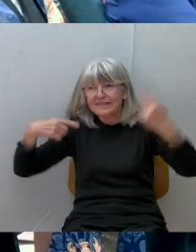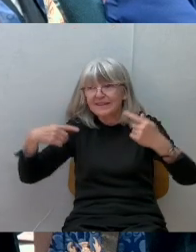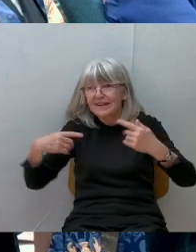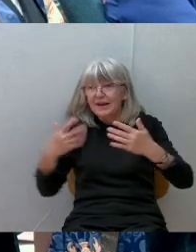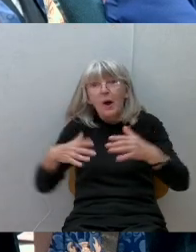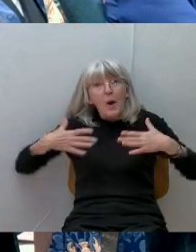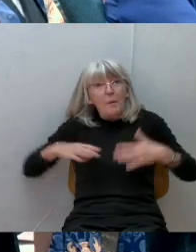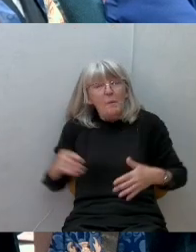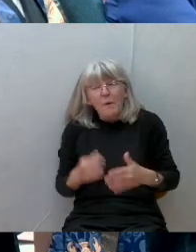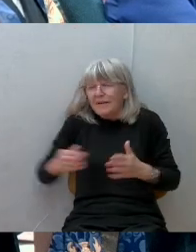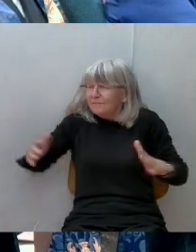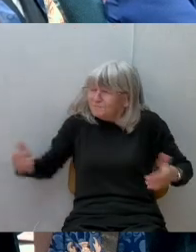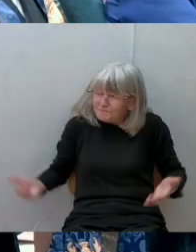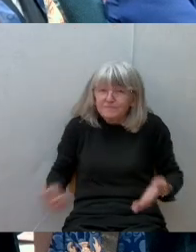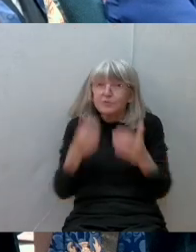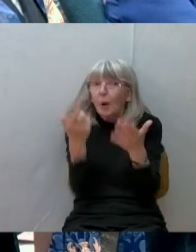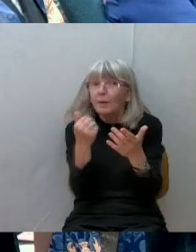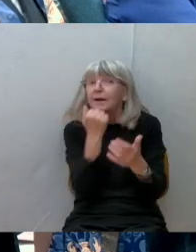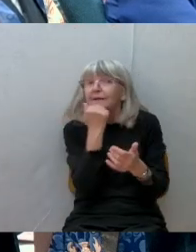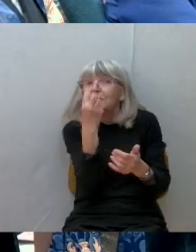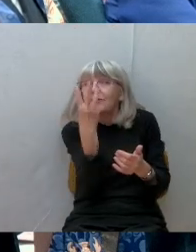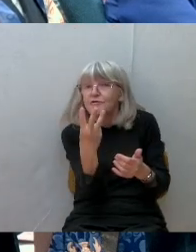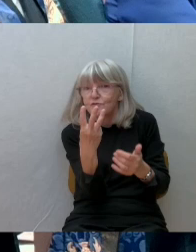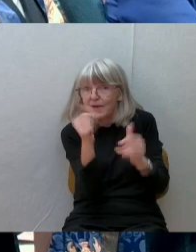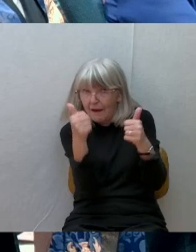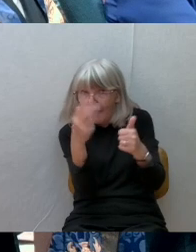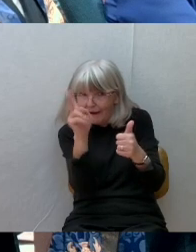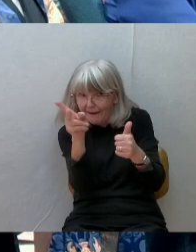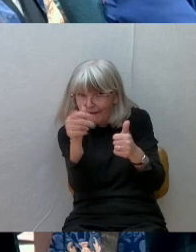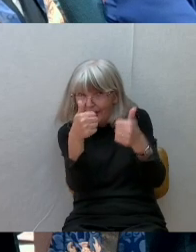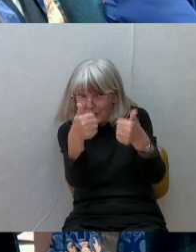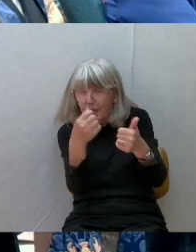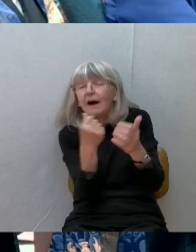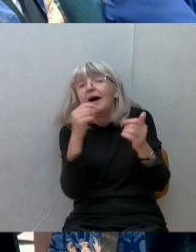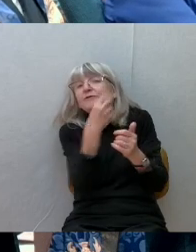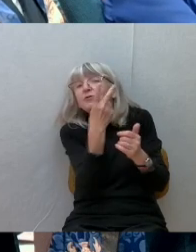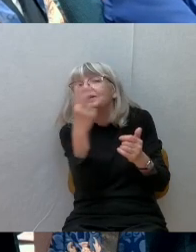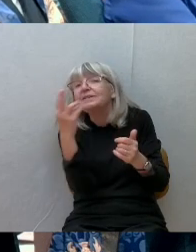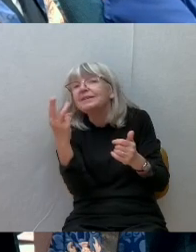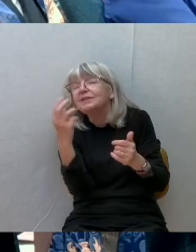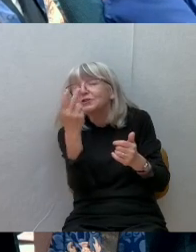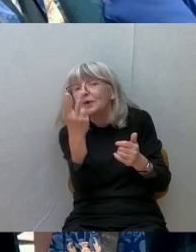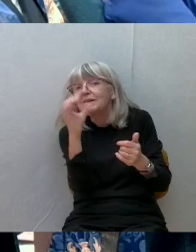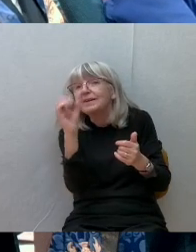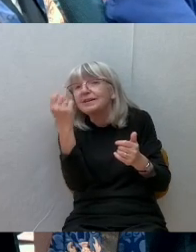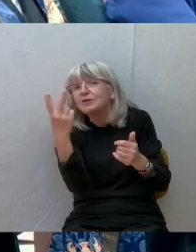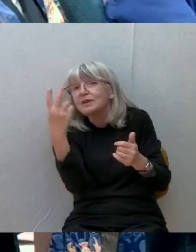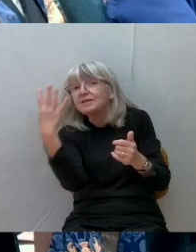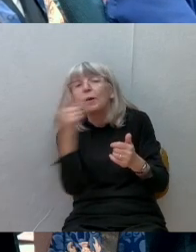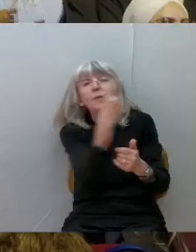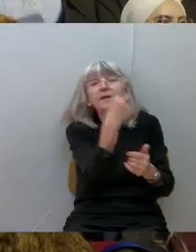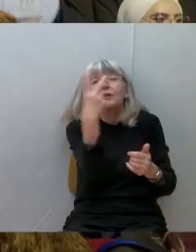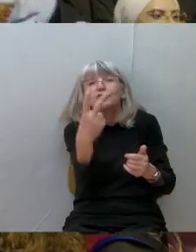huge celebration. So I count to three again, and let's hear it from the class of 2024. One, and